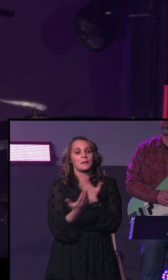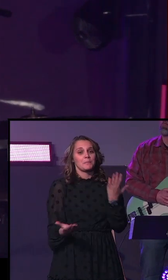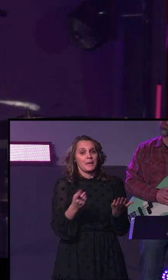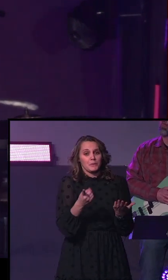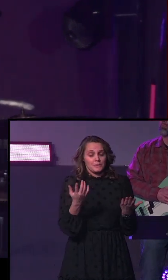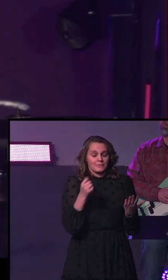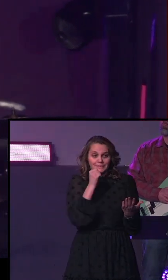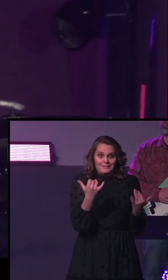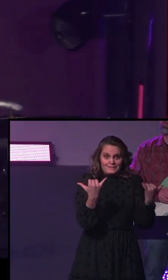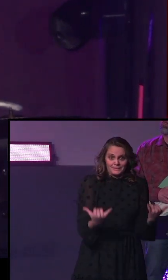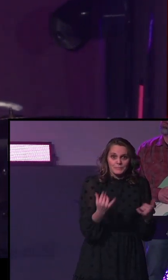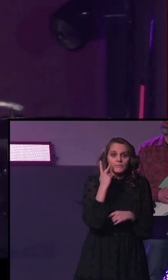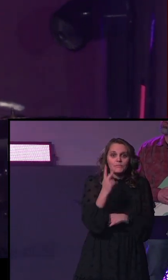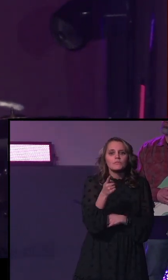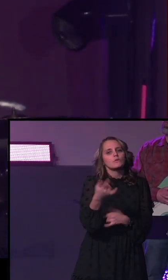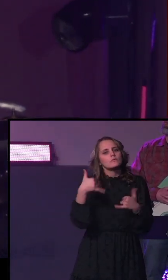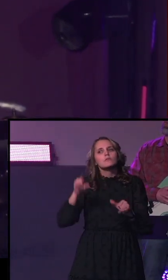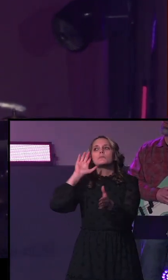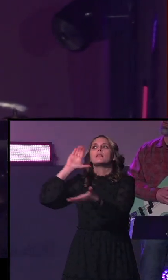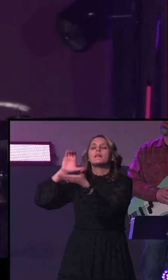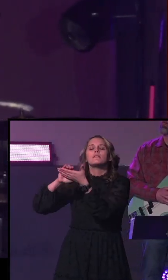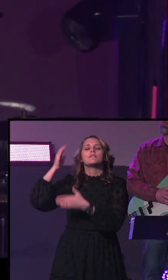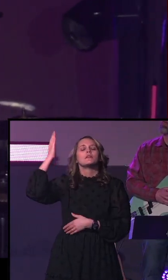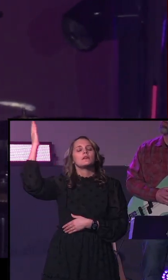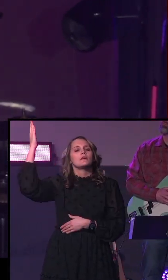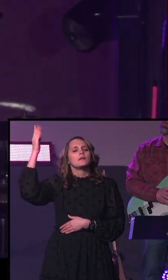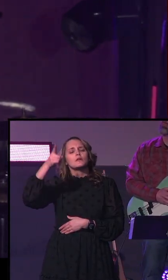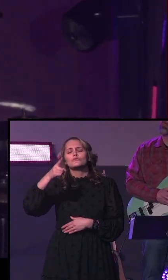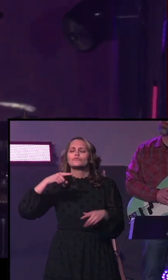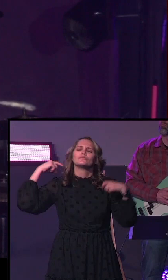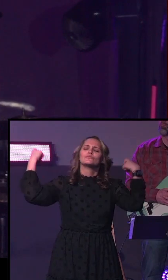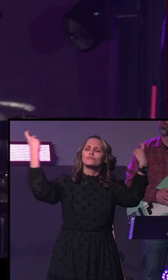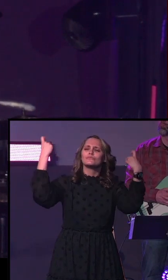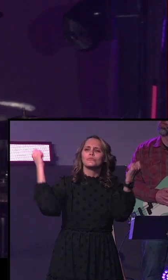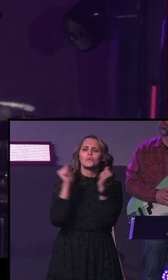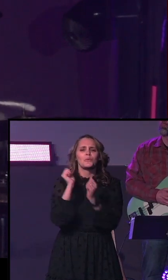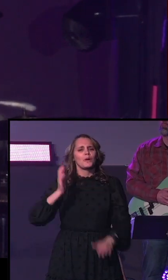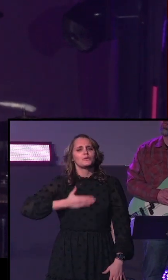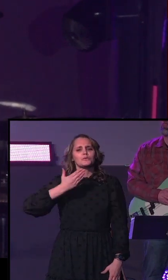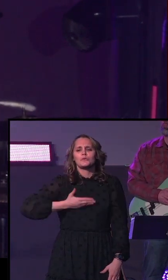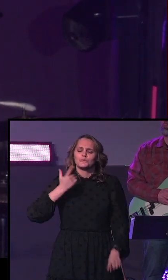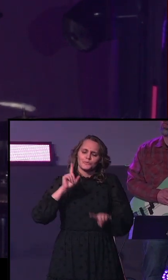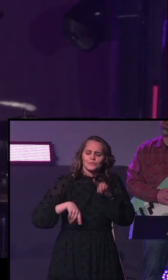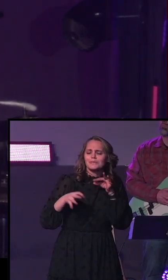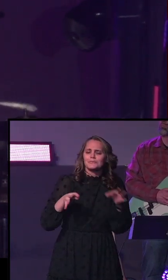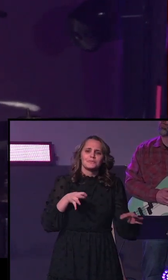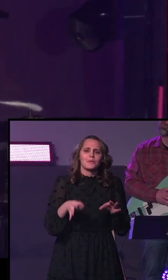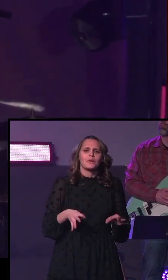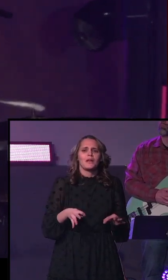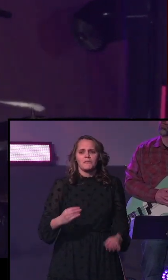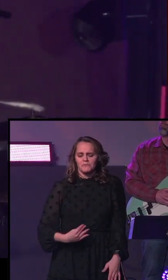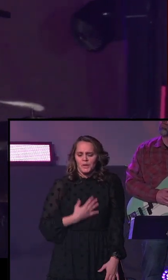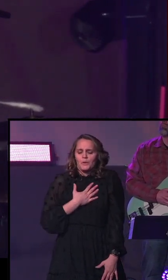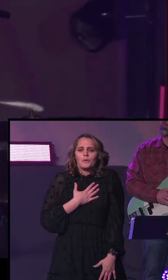see him, you believe in him and rejoice with joy that is inexpressible and filled with